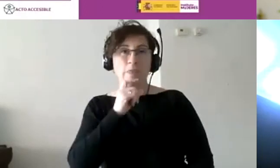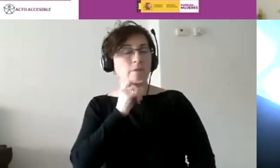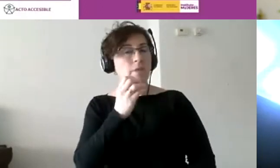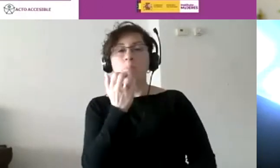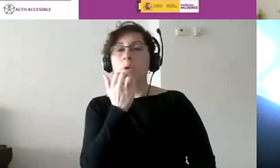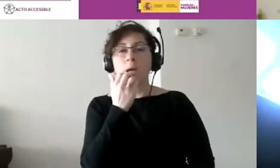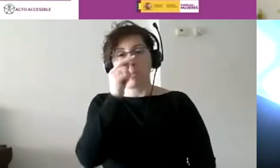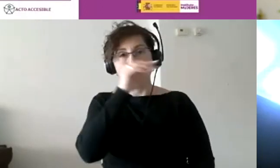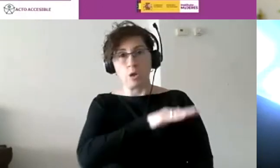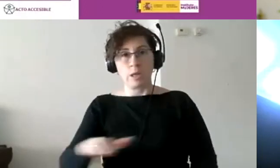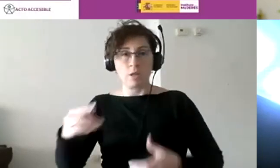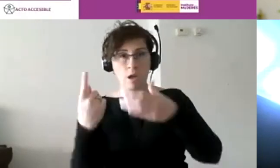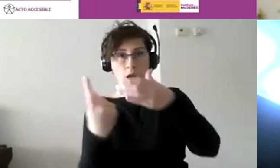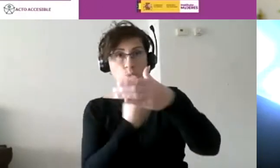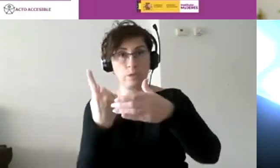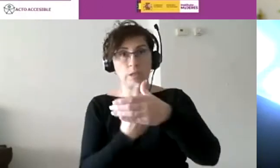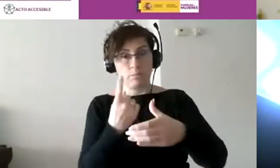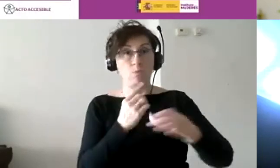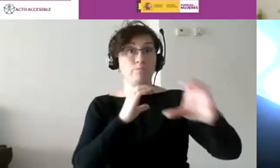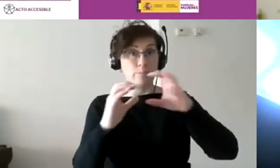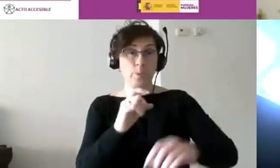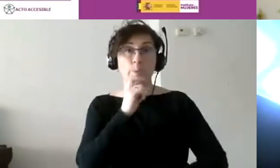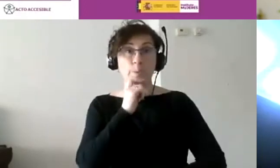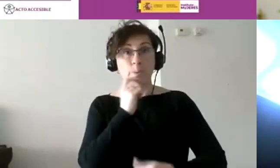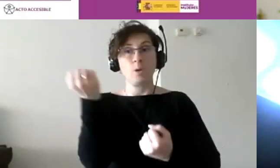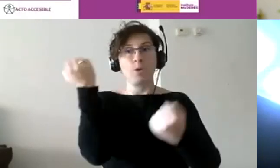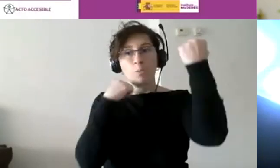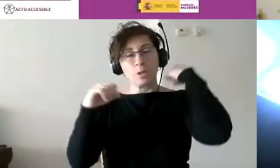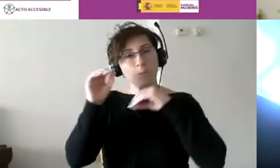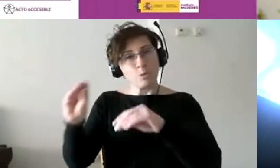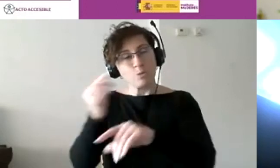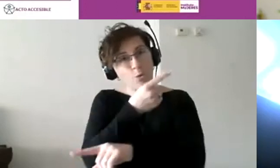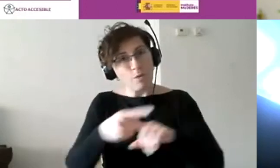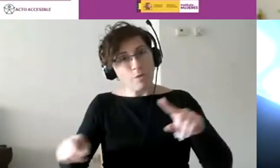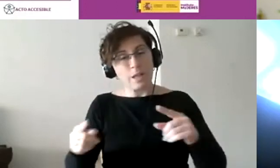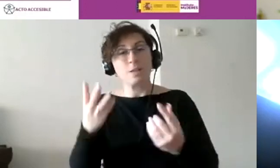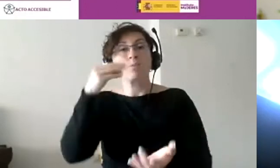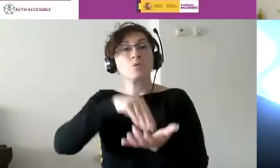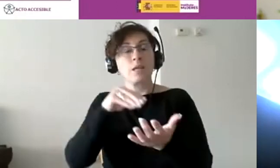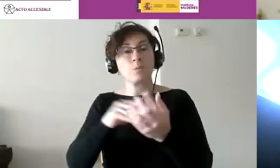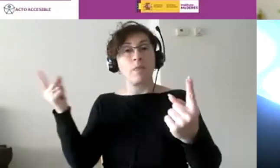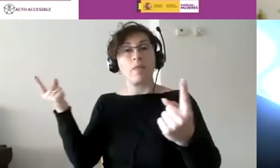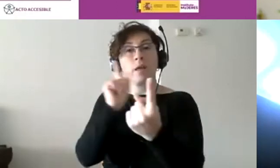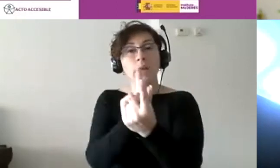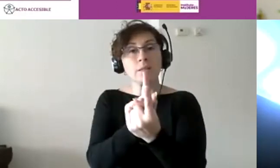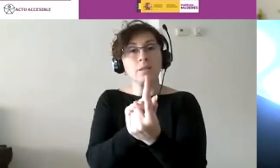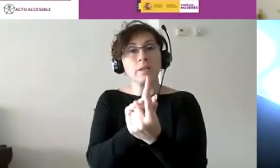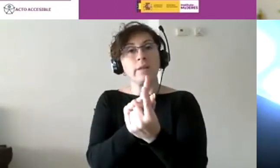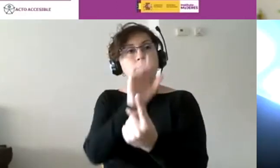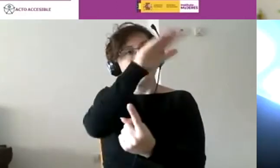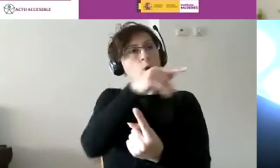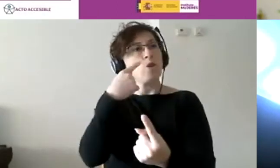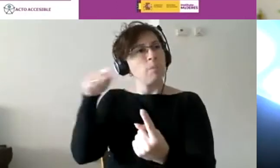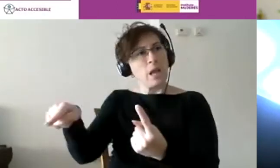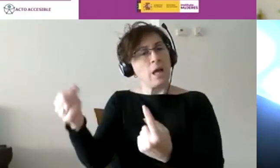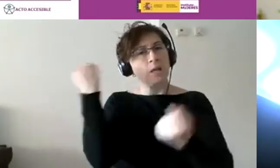different. And they then come and say, you shouldn't do this for your kid. Your kid is have a bad